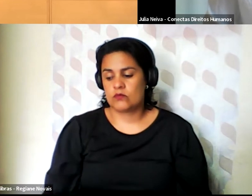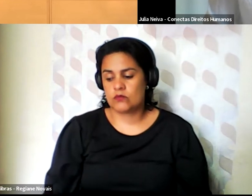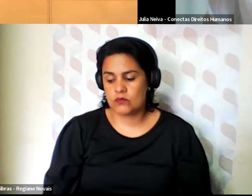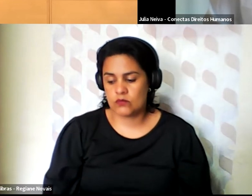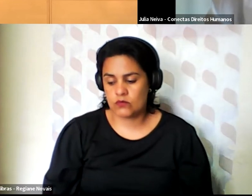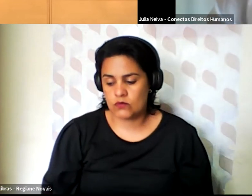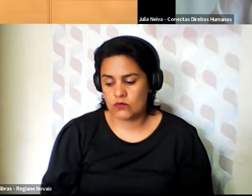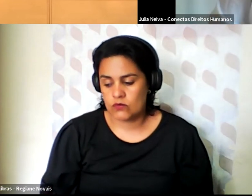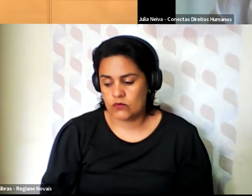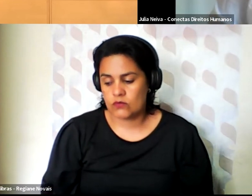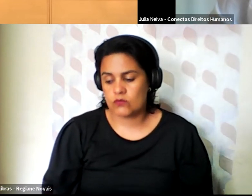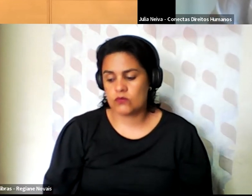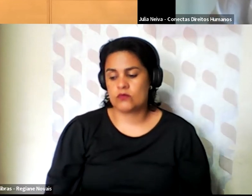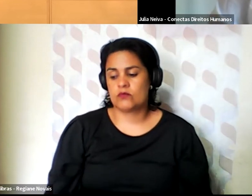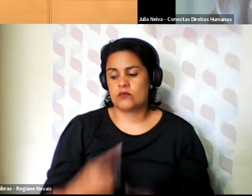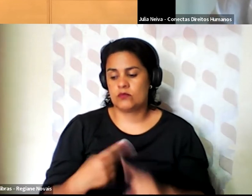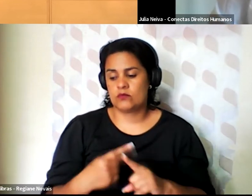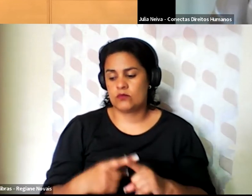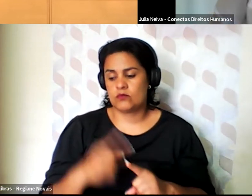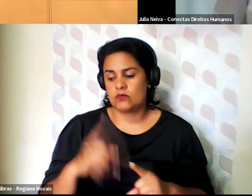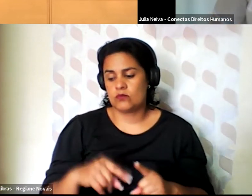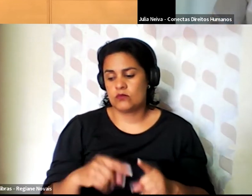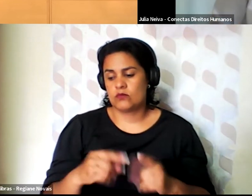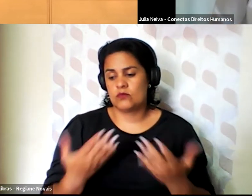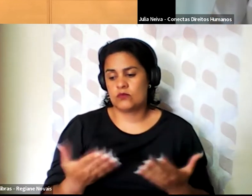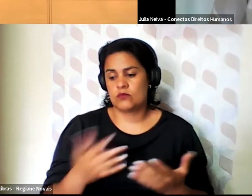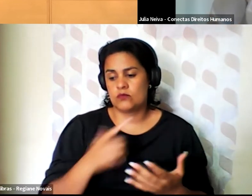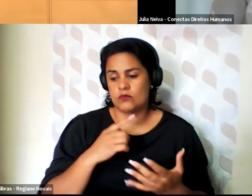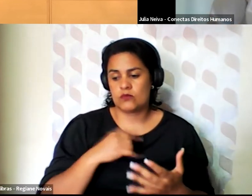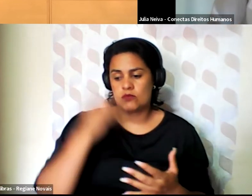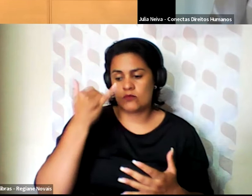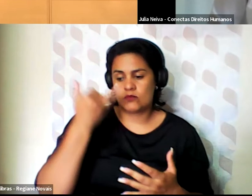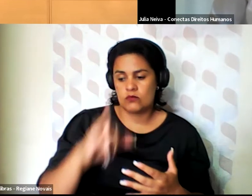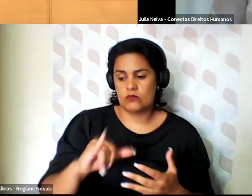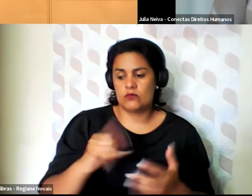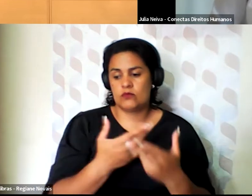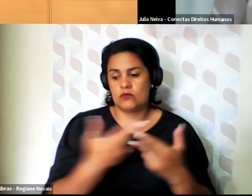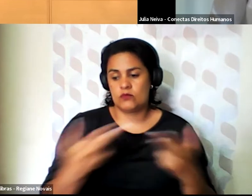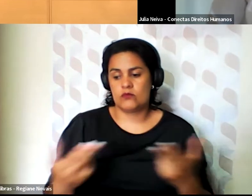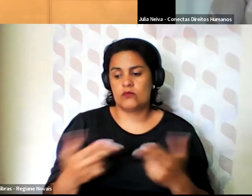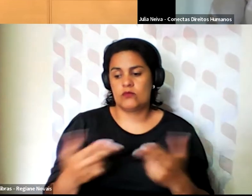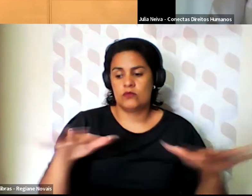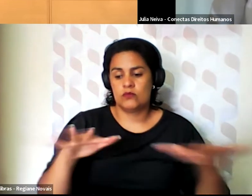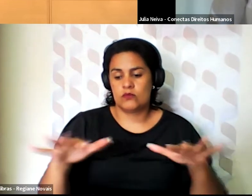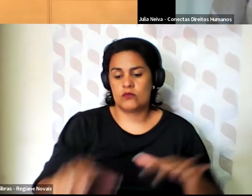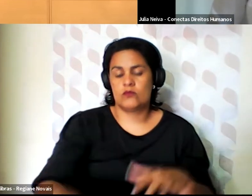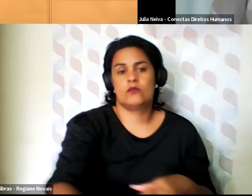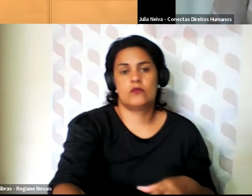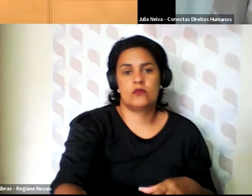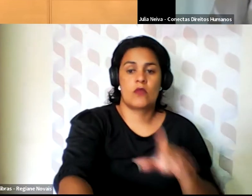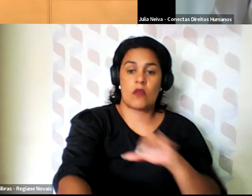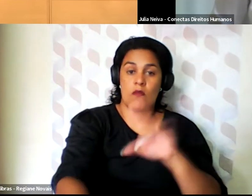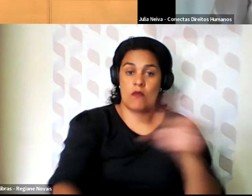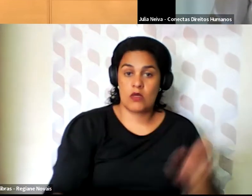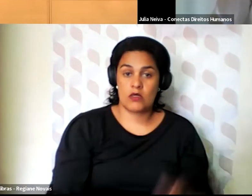to avoid earthquakes. And then we say, well, we don't have earthquakes in Brazil, so I'm not going to make all my schools according